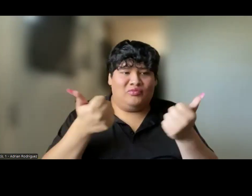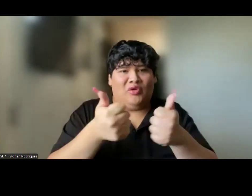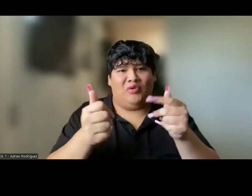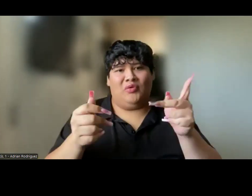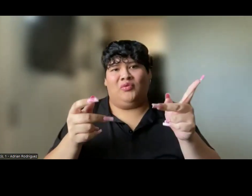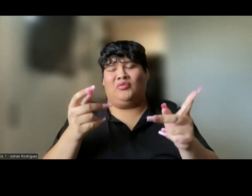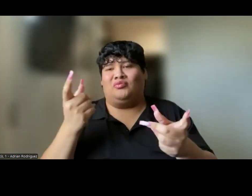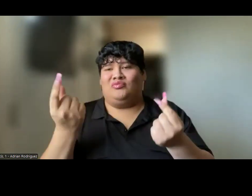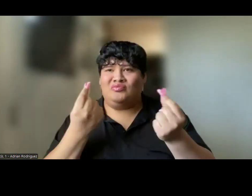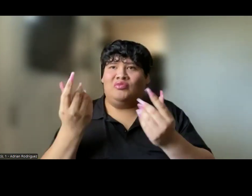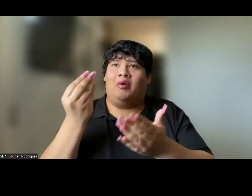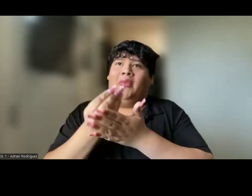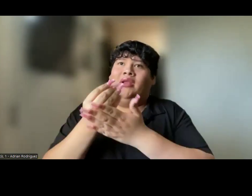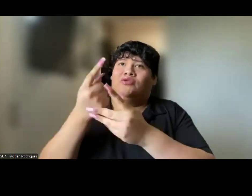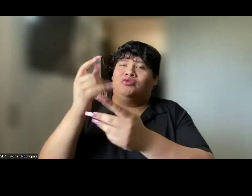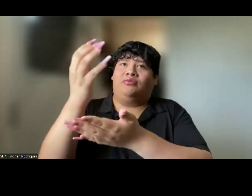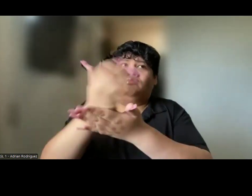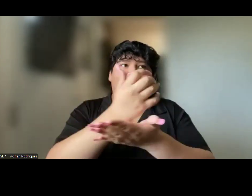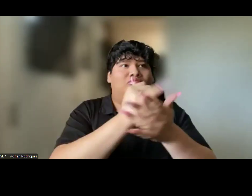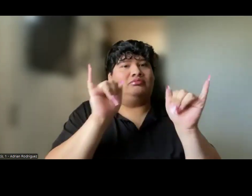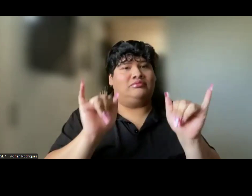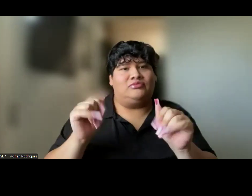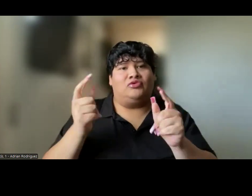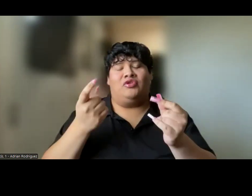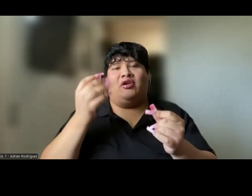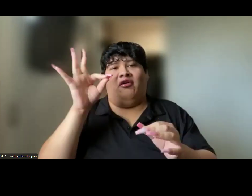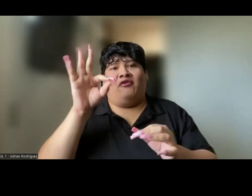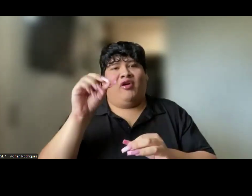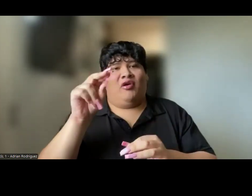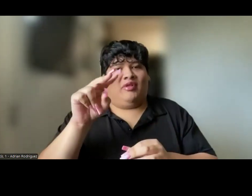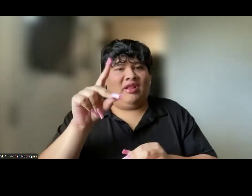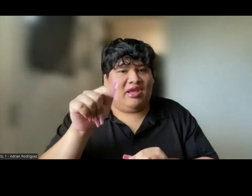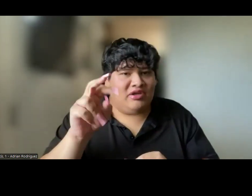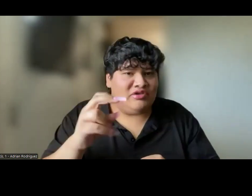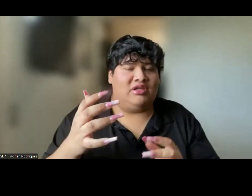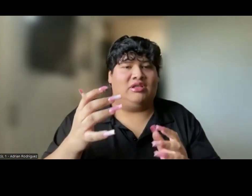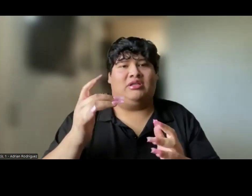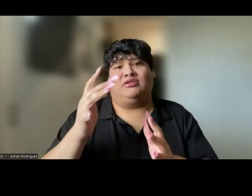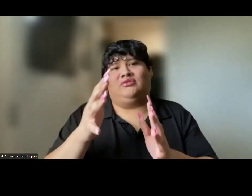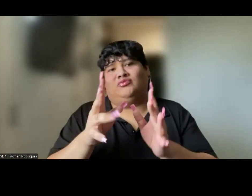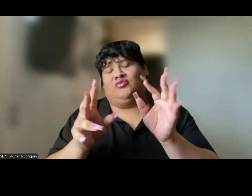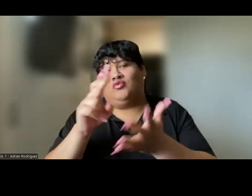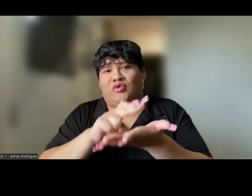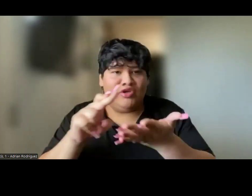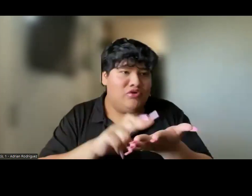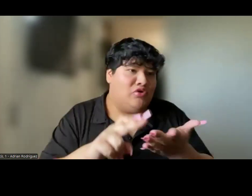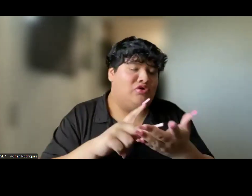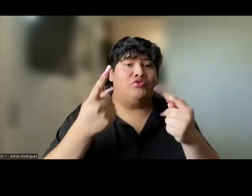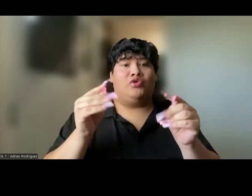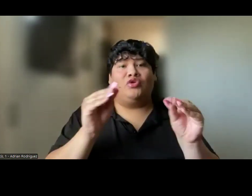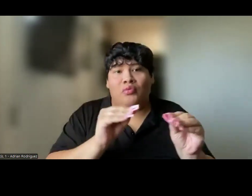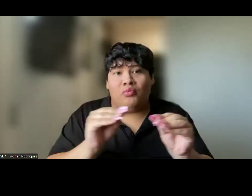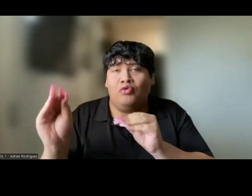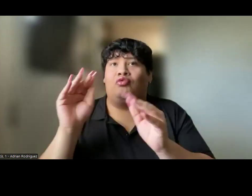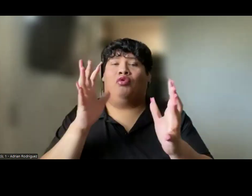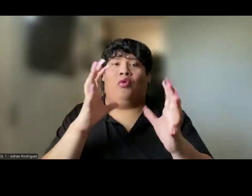and braid these various resources, federal, foundation, state resources, and to kind of continue to kind of move the ball